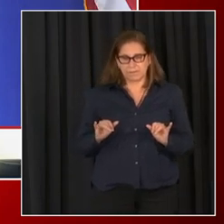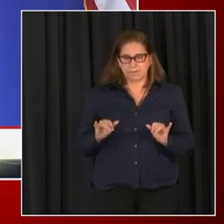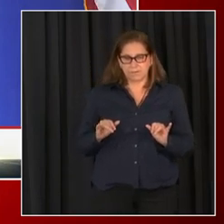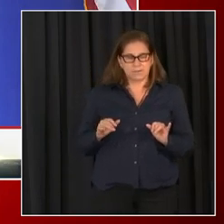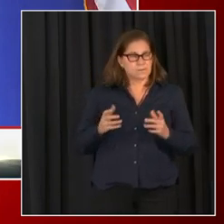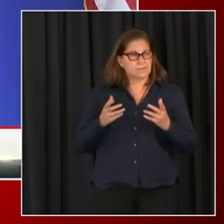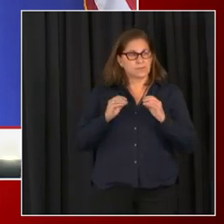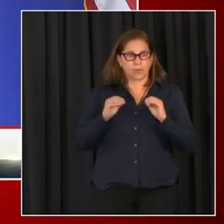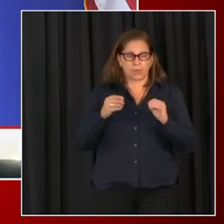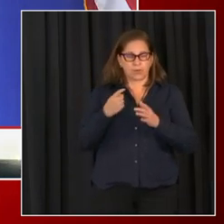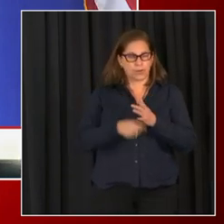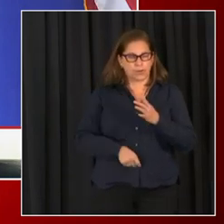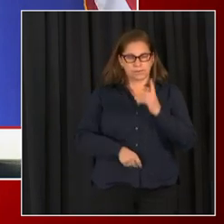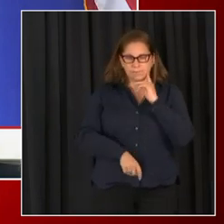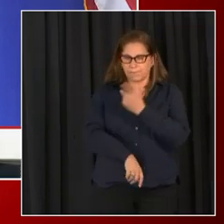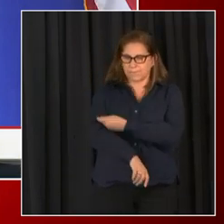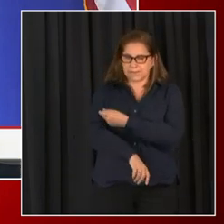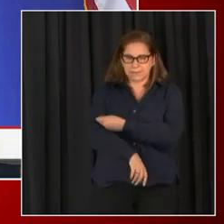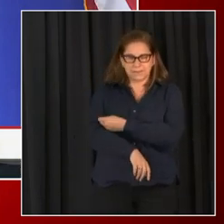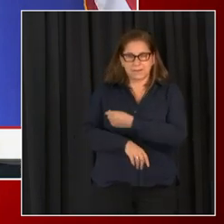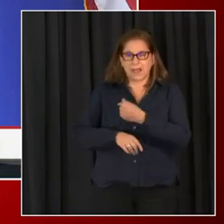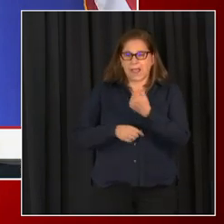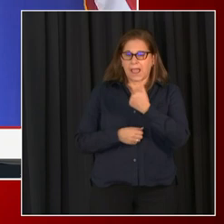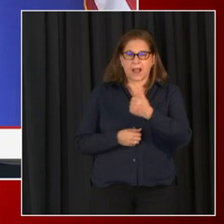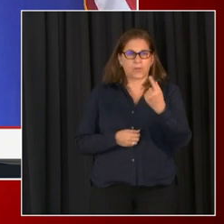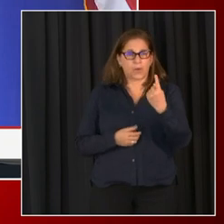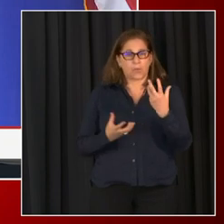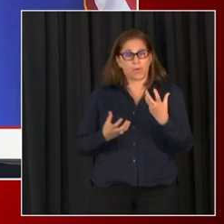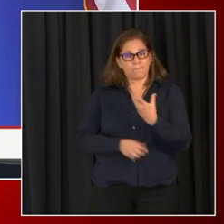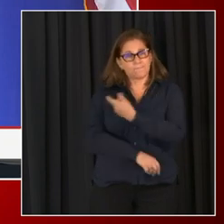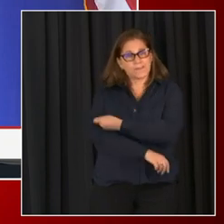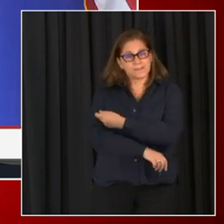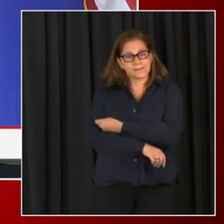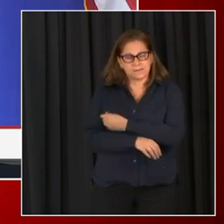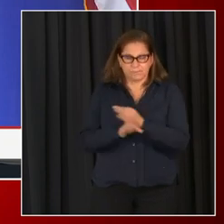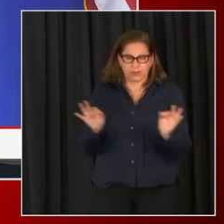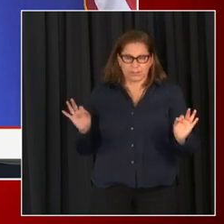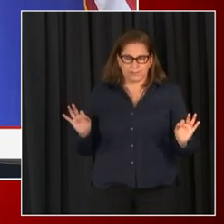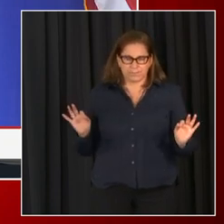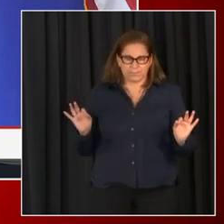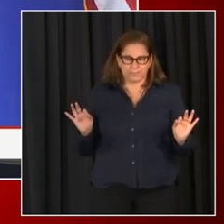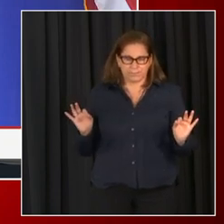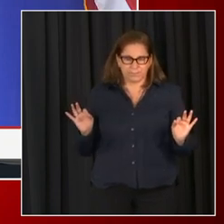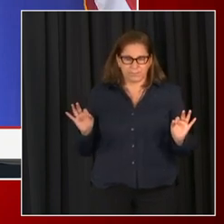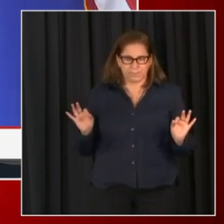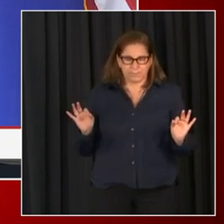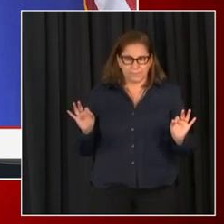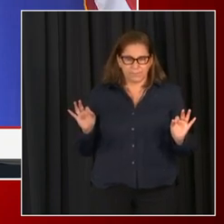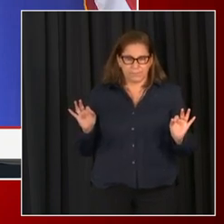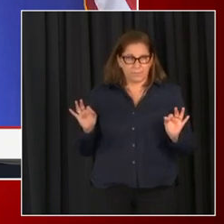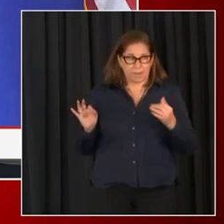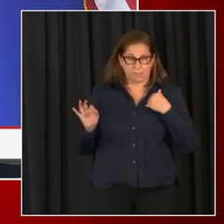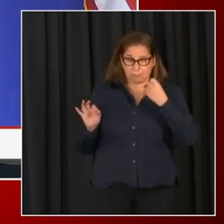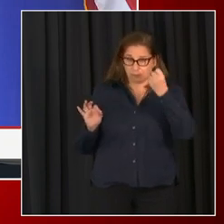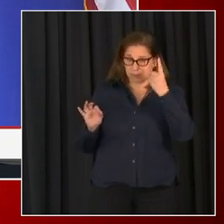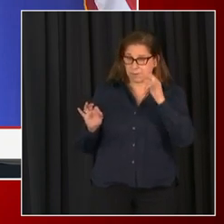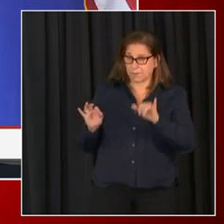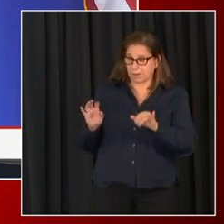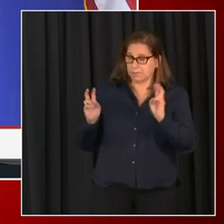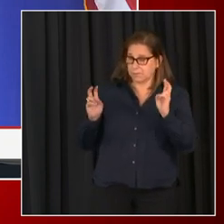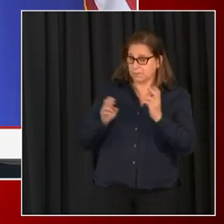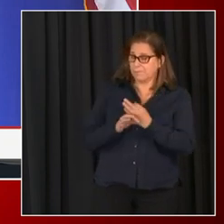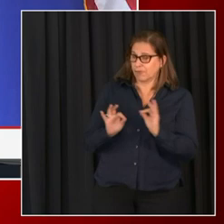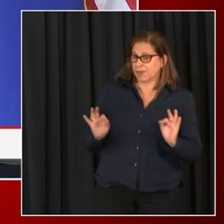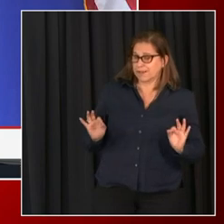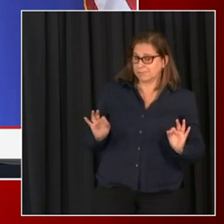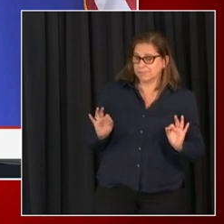for any American who chooses to be vaccinated, is how we have been advised. That aside, there are still